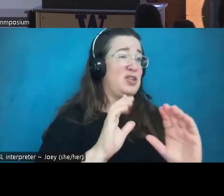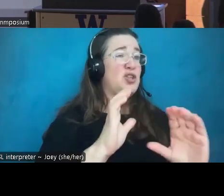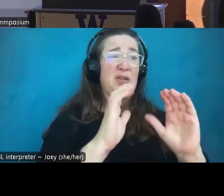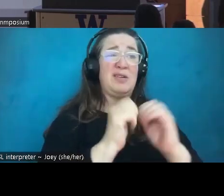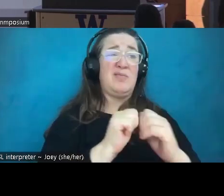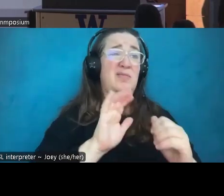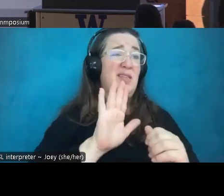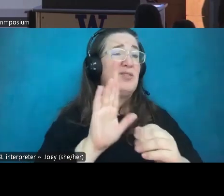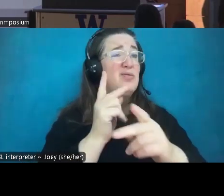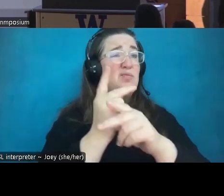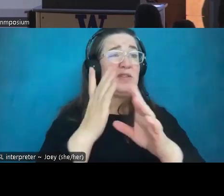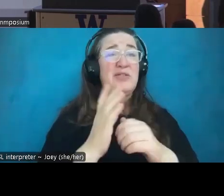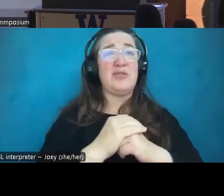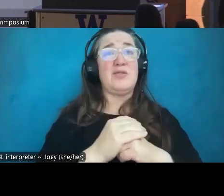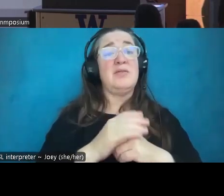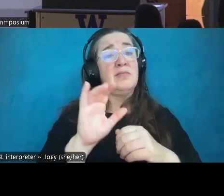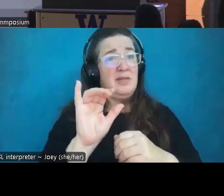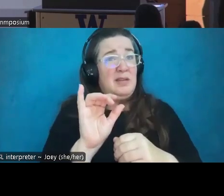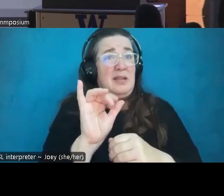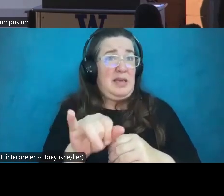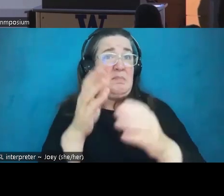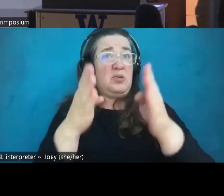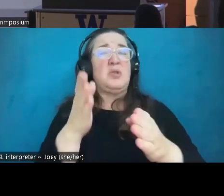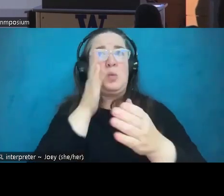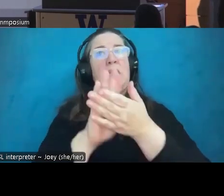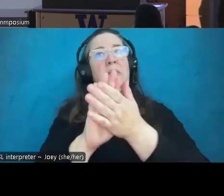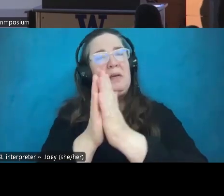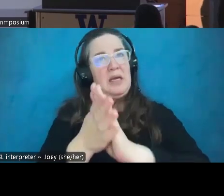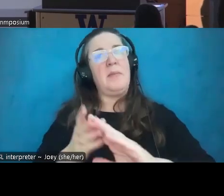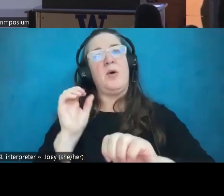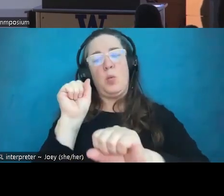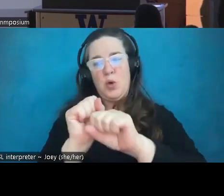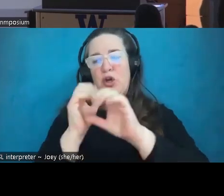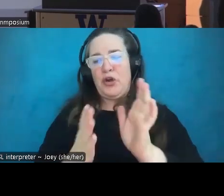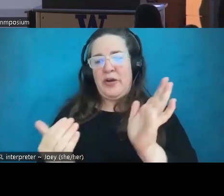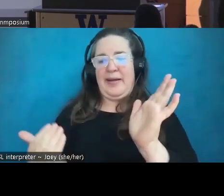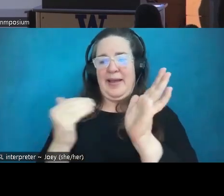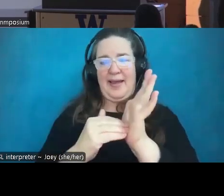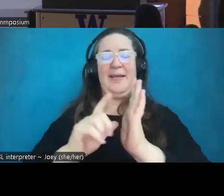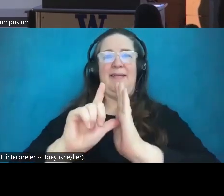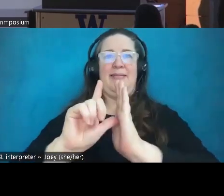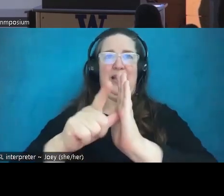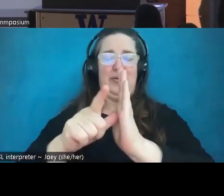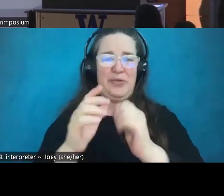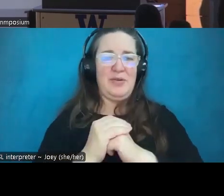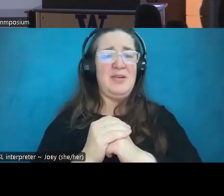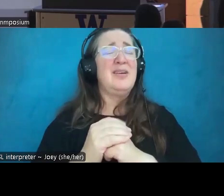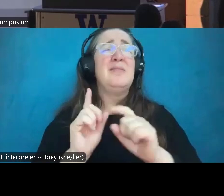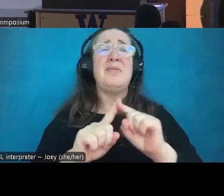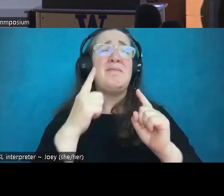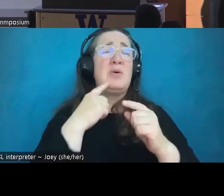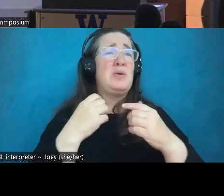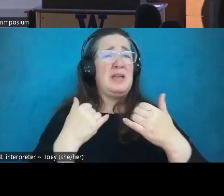probably eventually will become, again, a really productive member of your staff. But for now, it's going to take a long time for